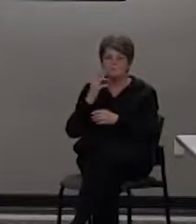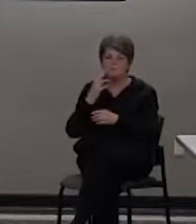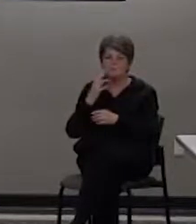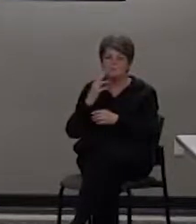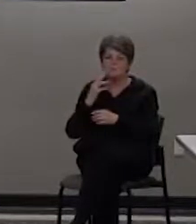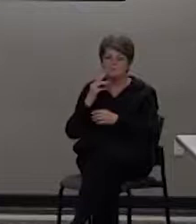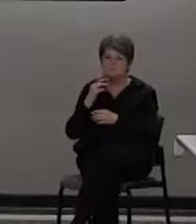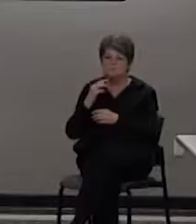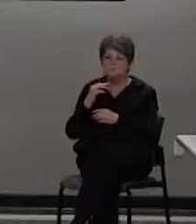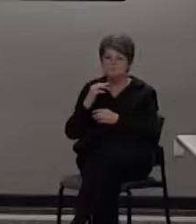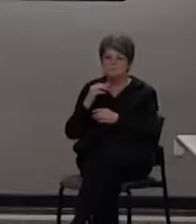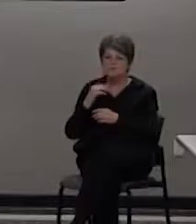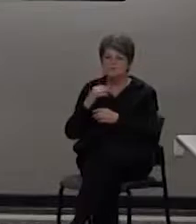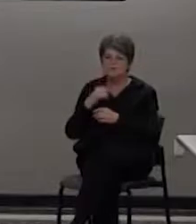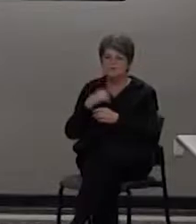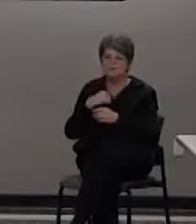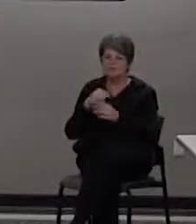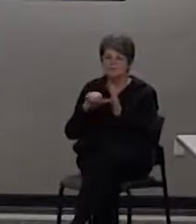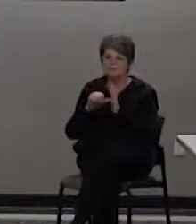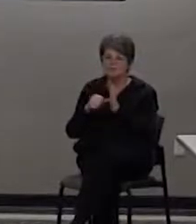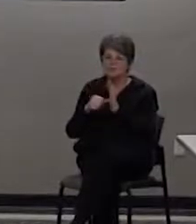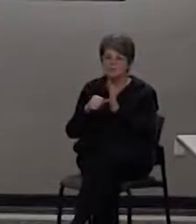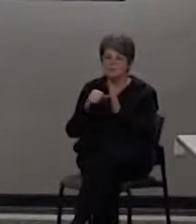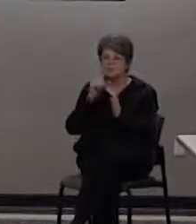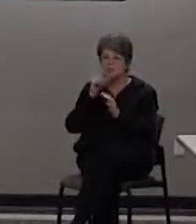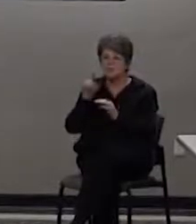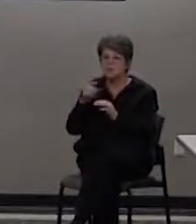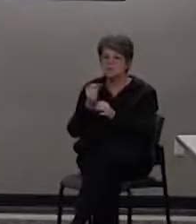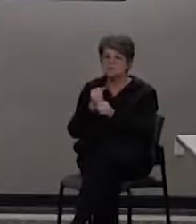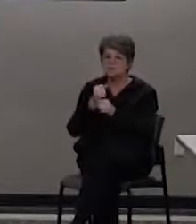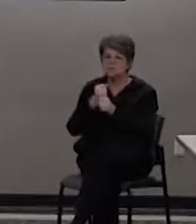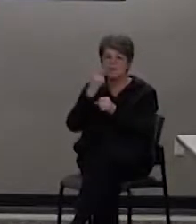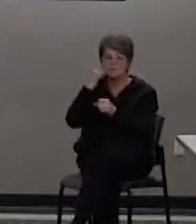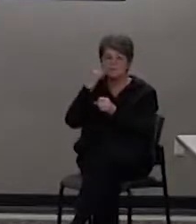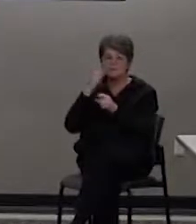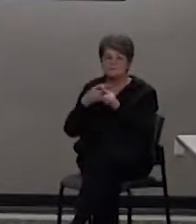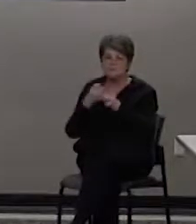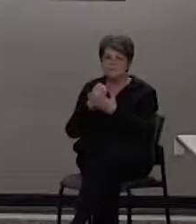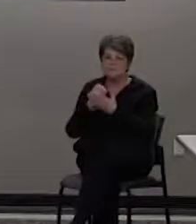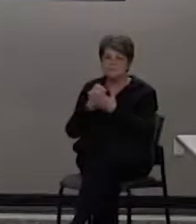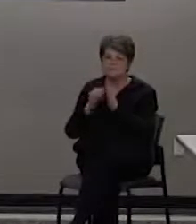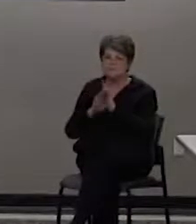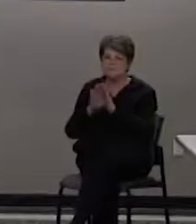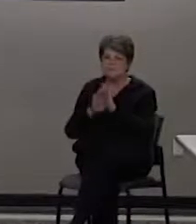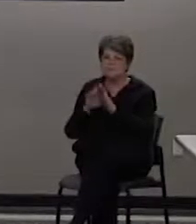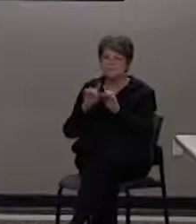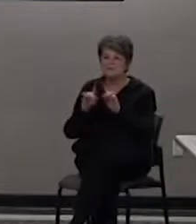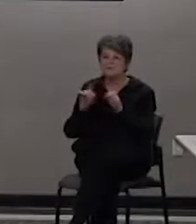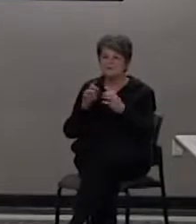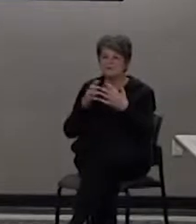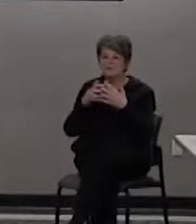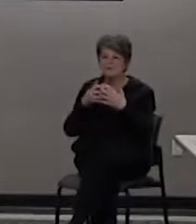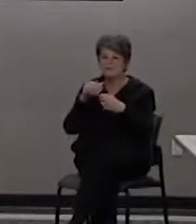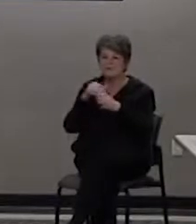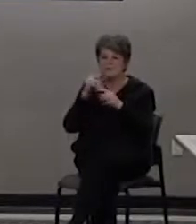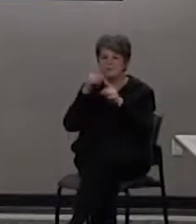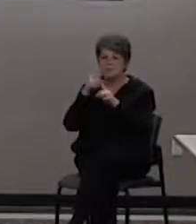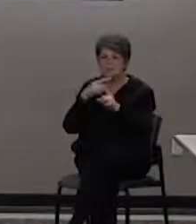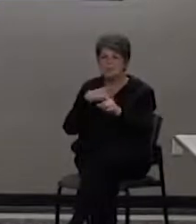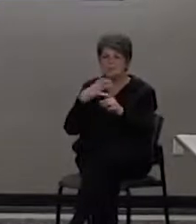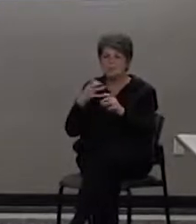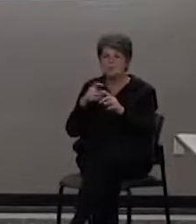no coincidence, I'm stressing the scaling. Not only does it make sense from an economic development perspective, it fits within the goal of we